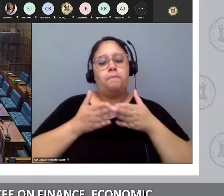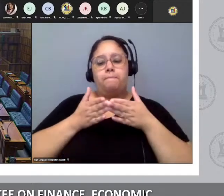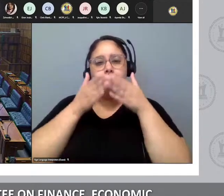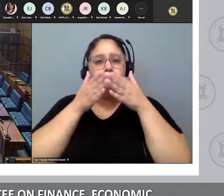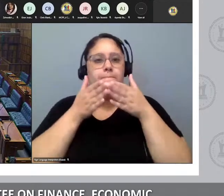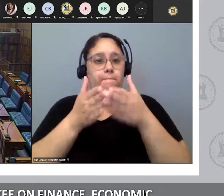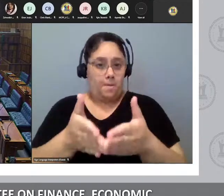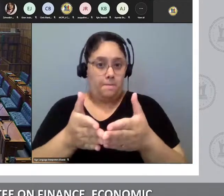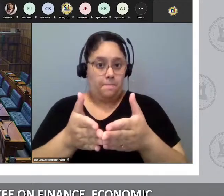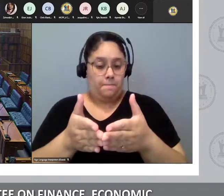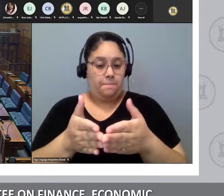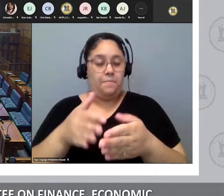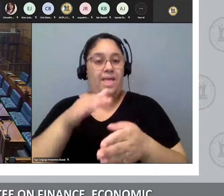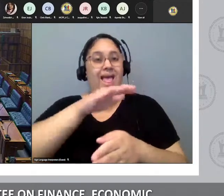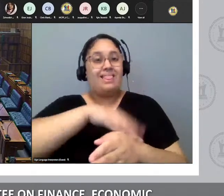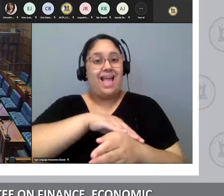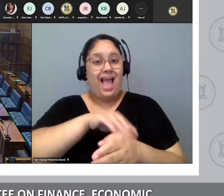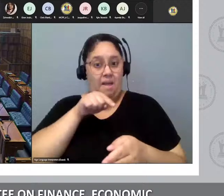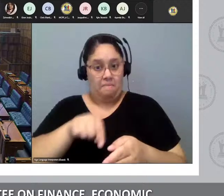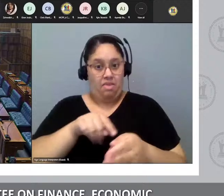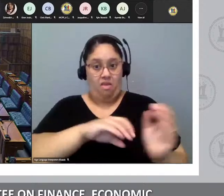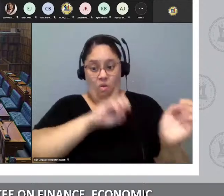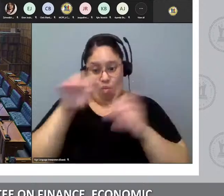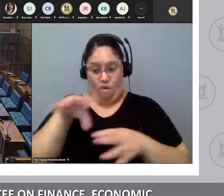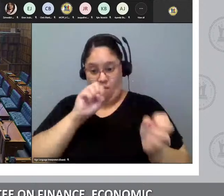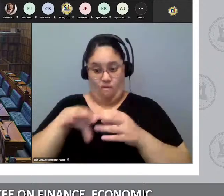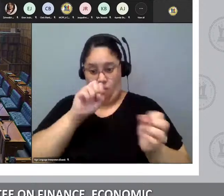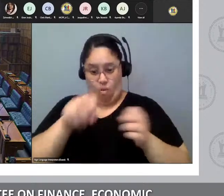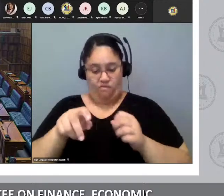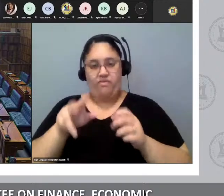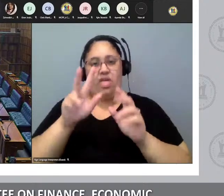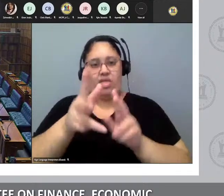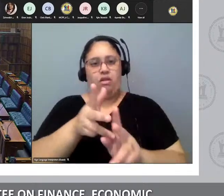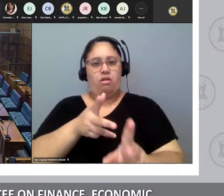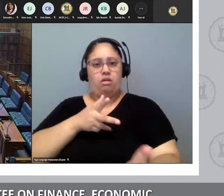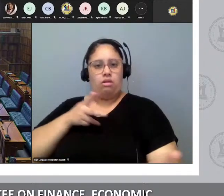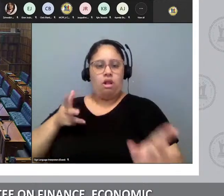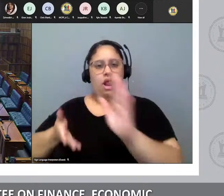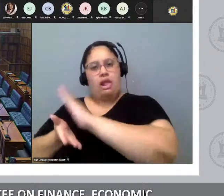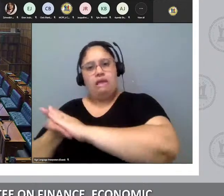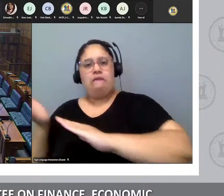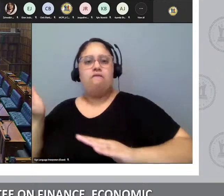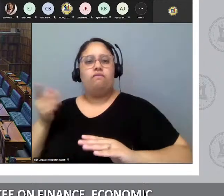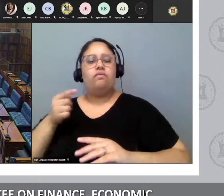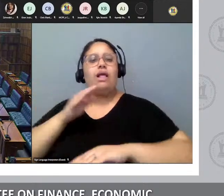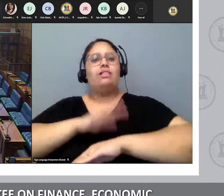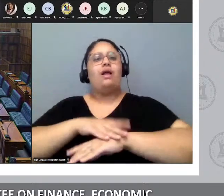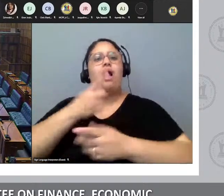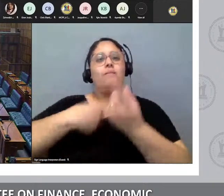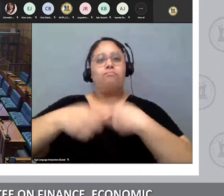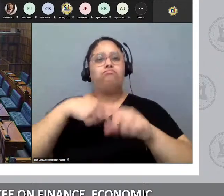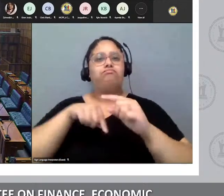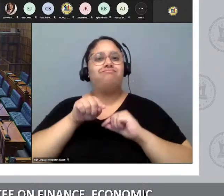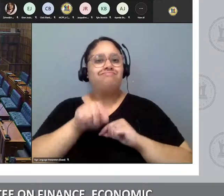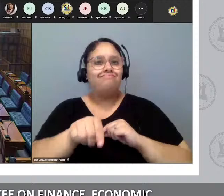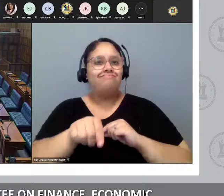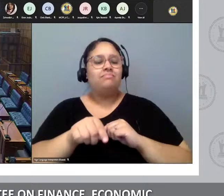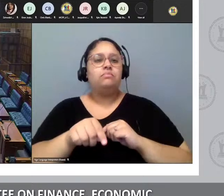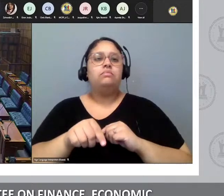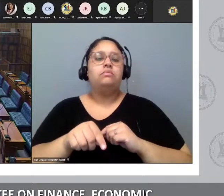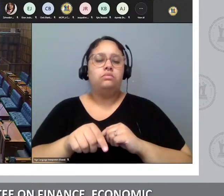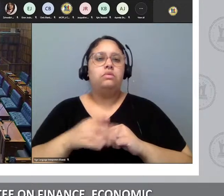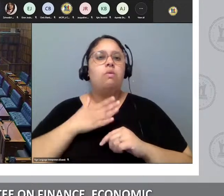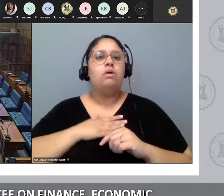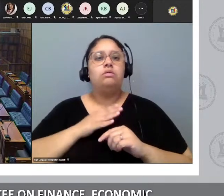the the port and again left the captown port perhaps you could just uh